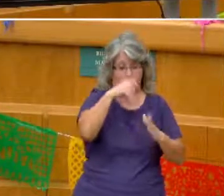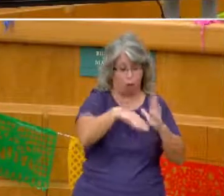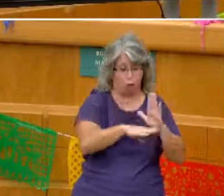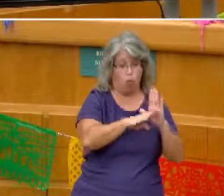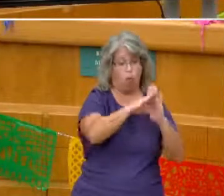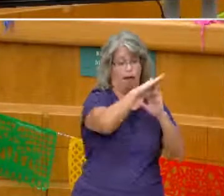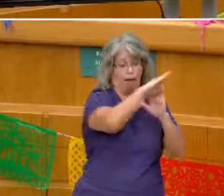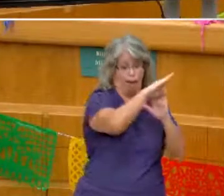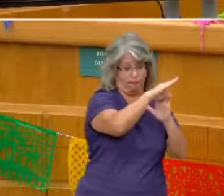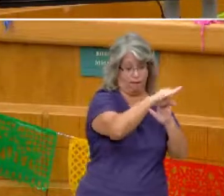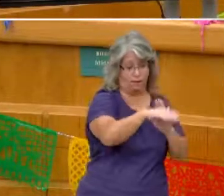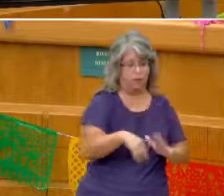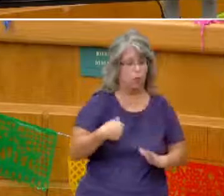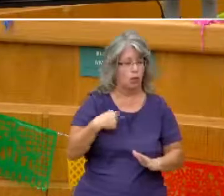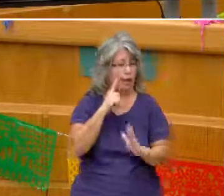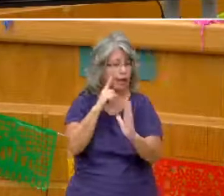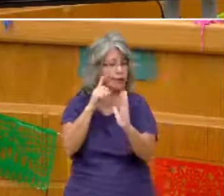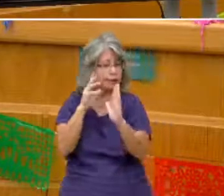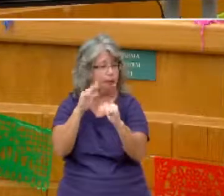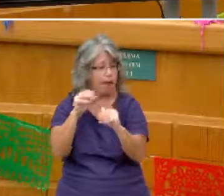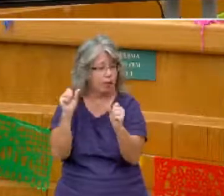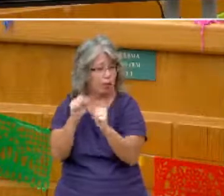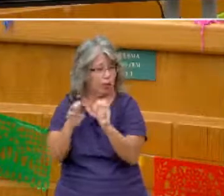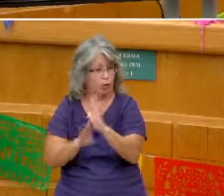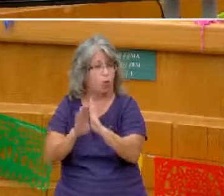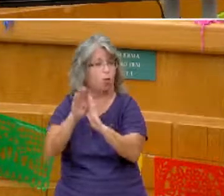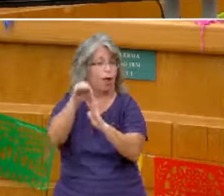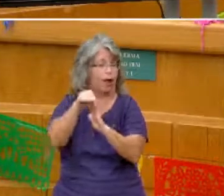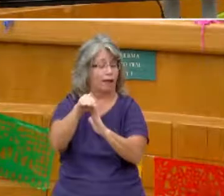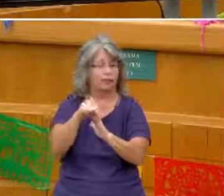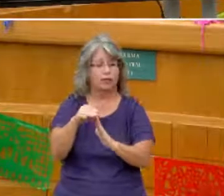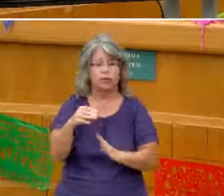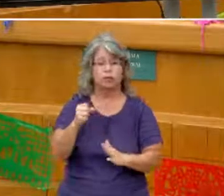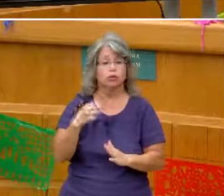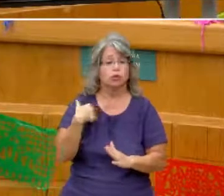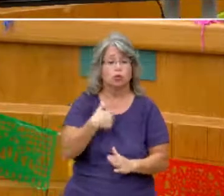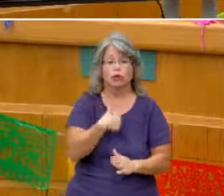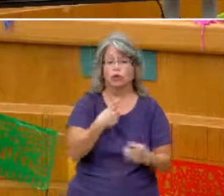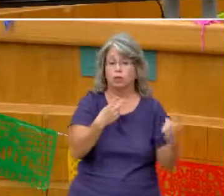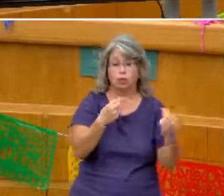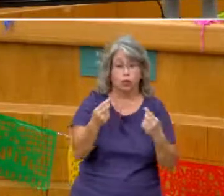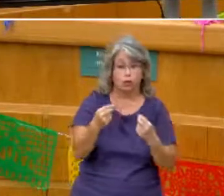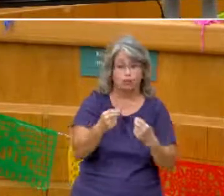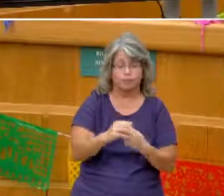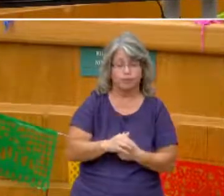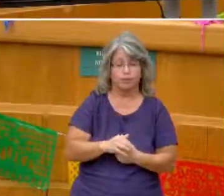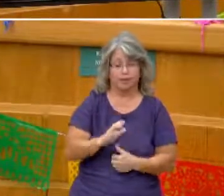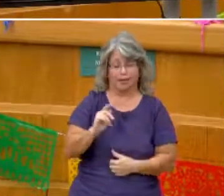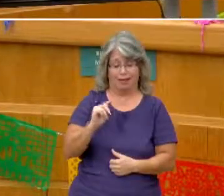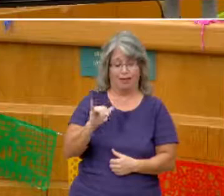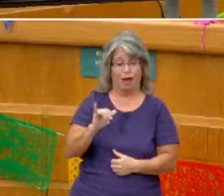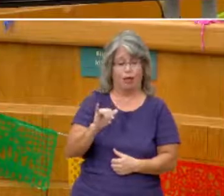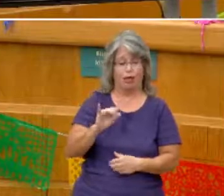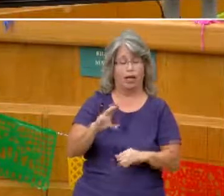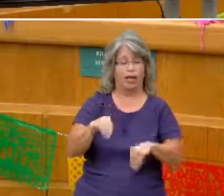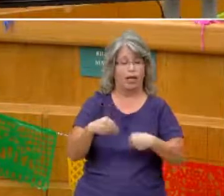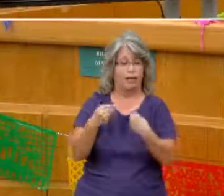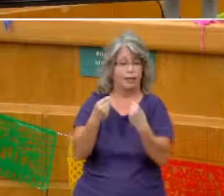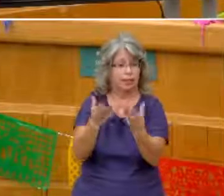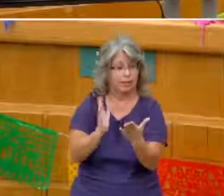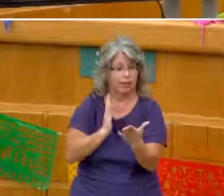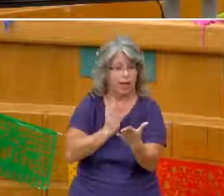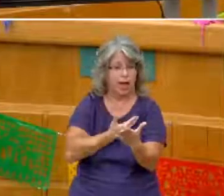doing. Nueces County has essentially turned over our vaccination clinic operations to City County Public